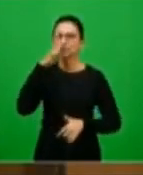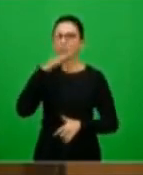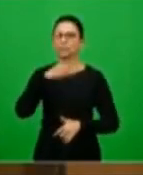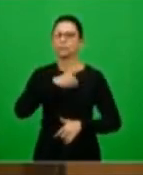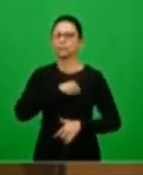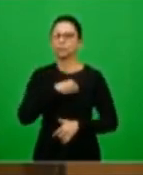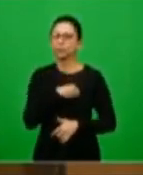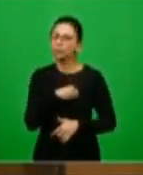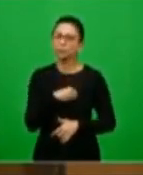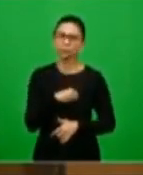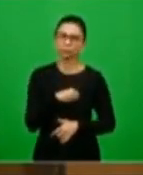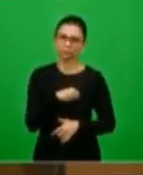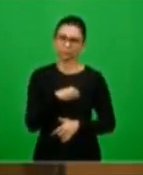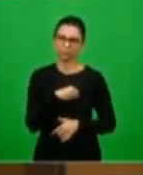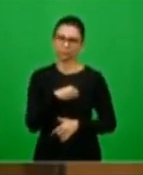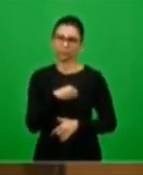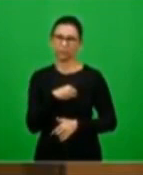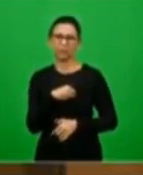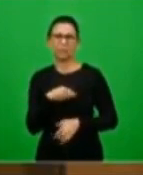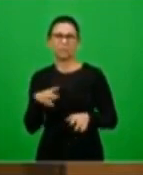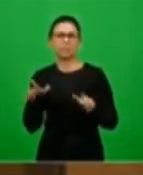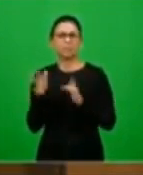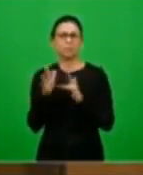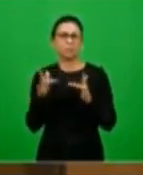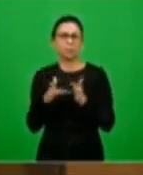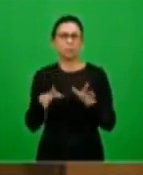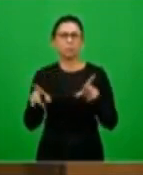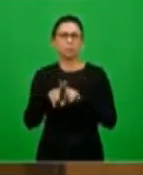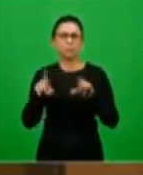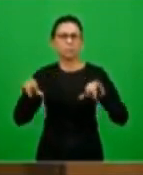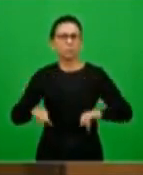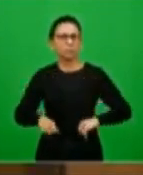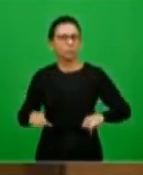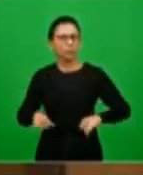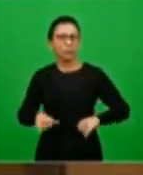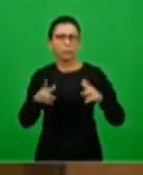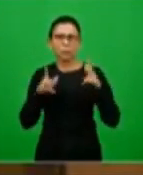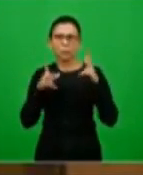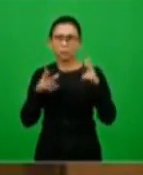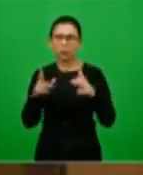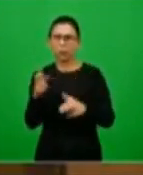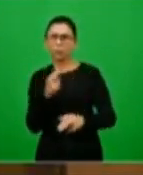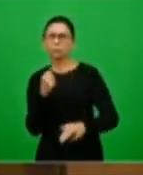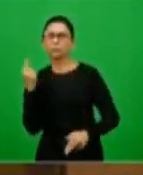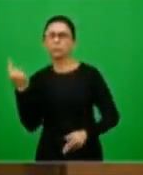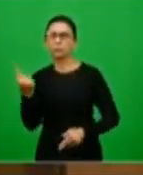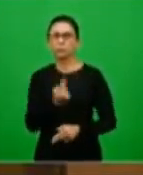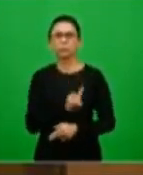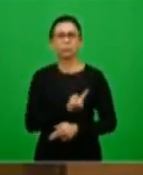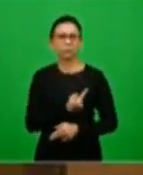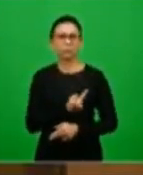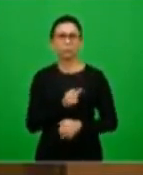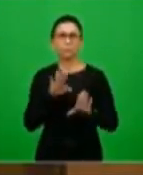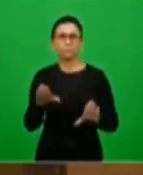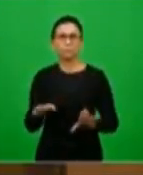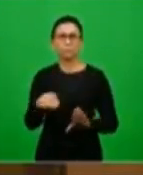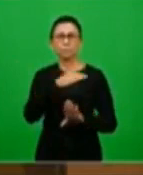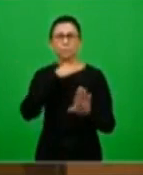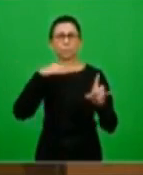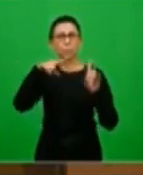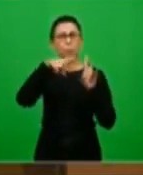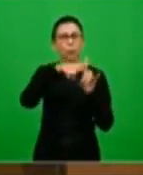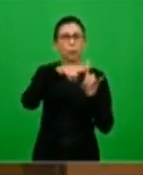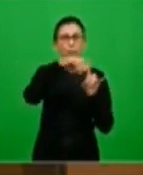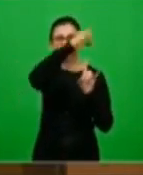one who has been tempted in every way, just as we are, yet he did not sin.